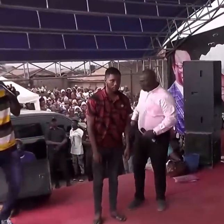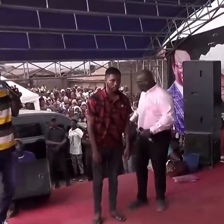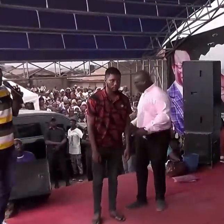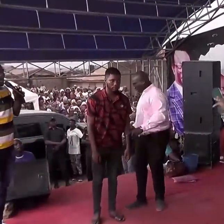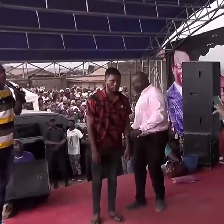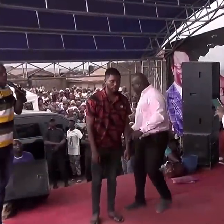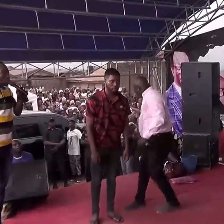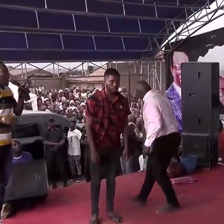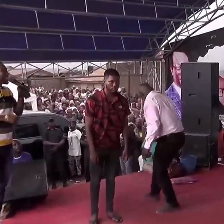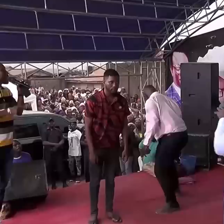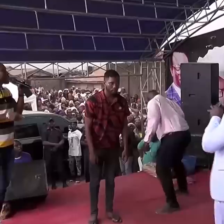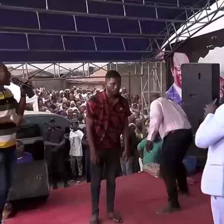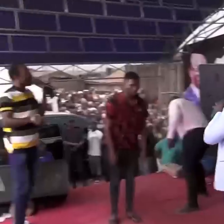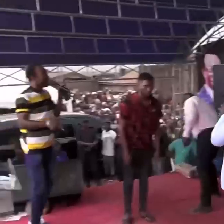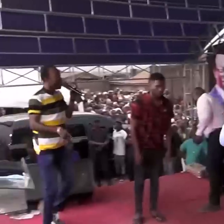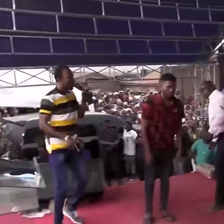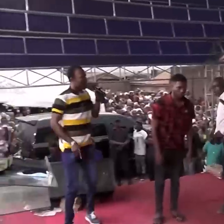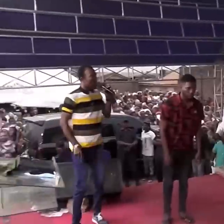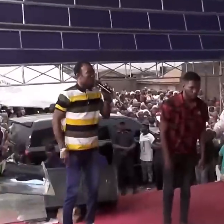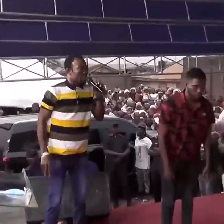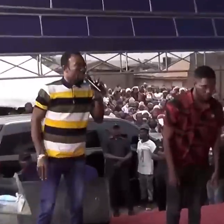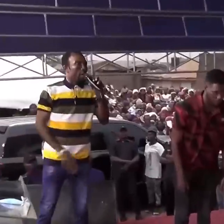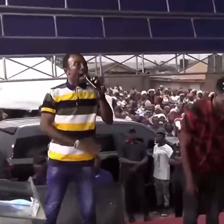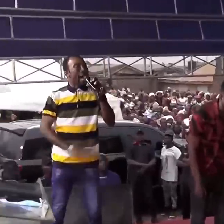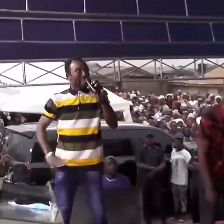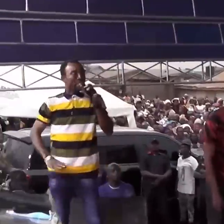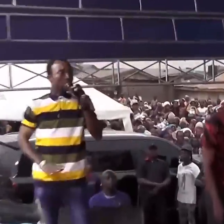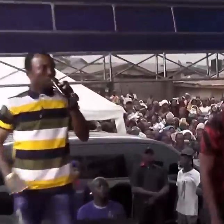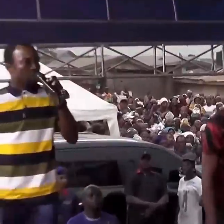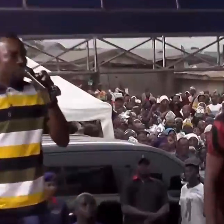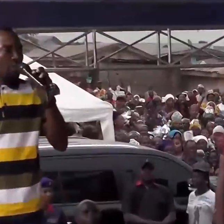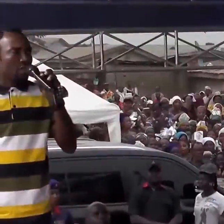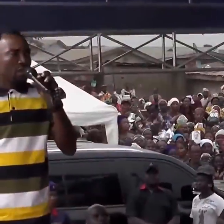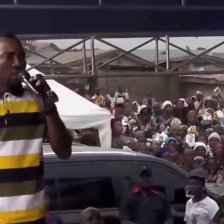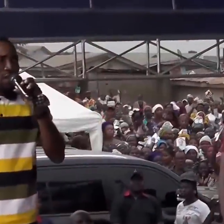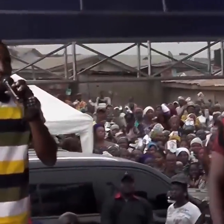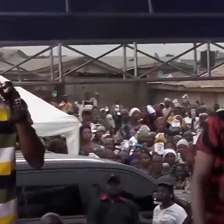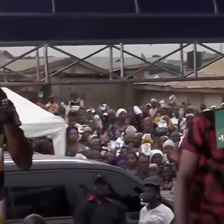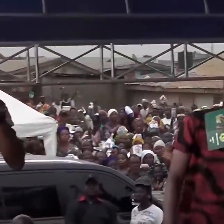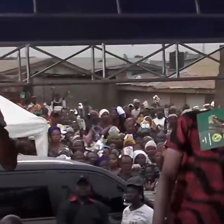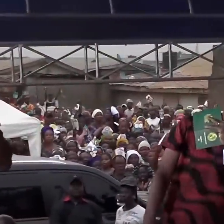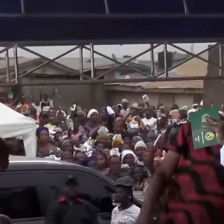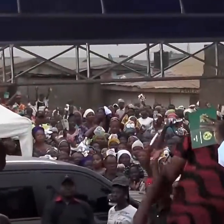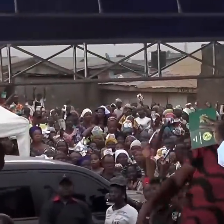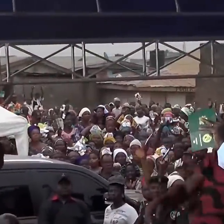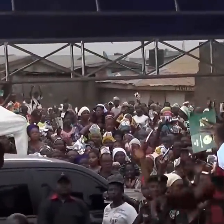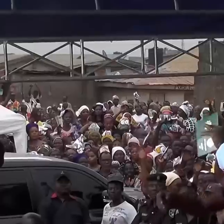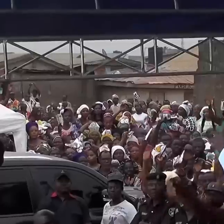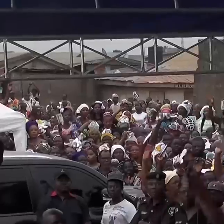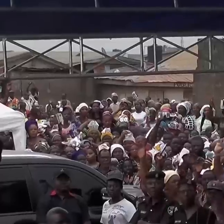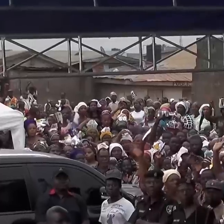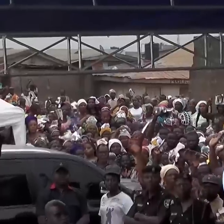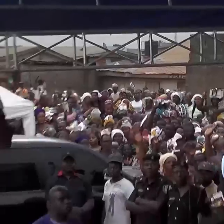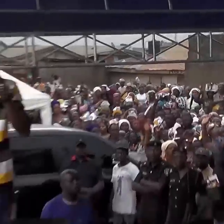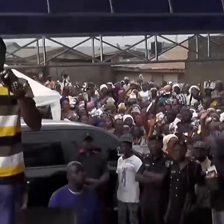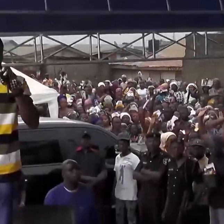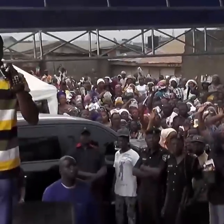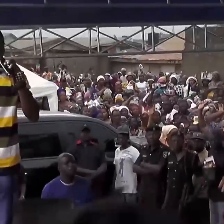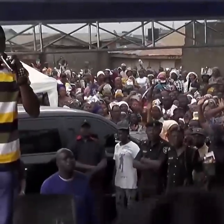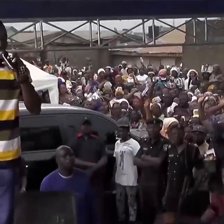name today? Olawale, yes, I should tell you. What is the name of the